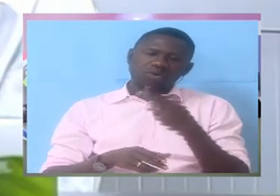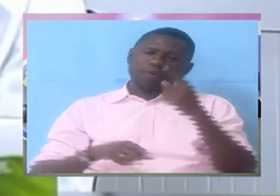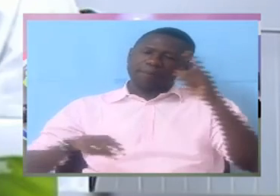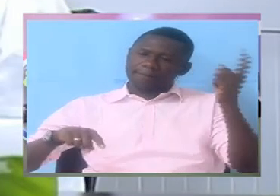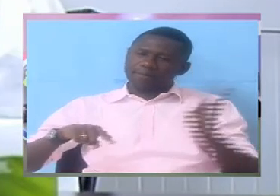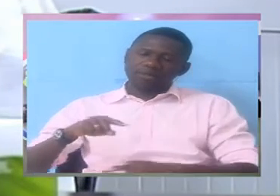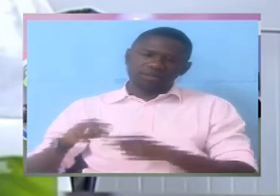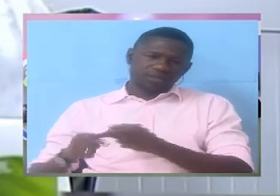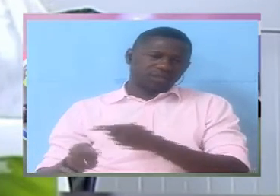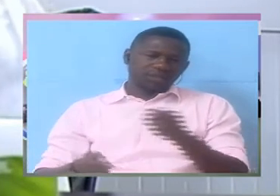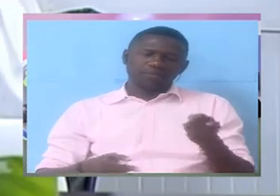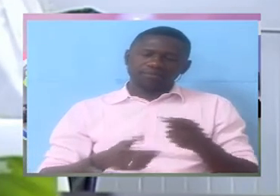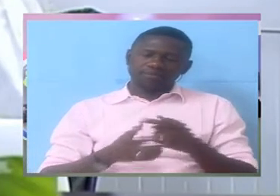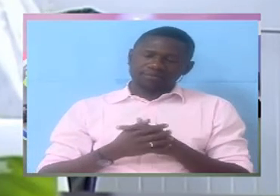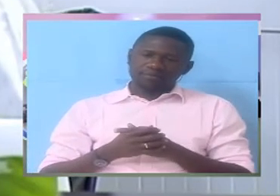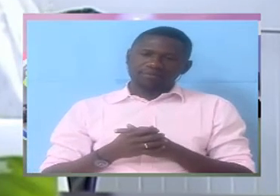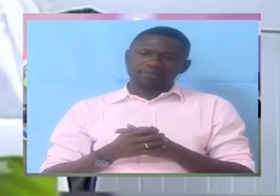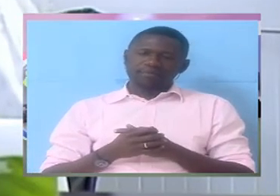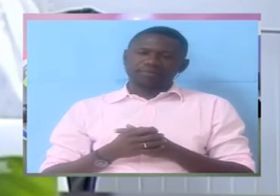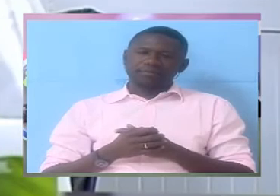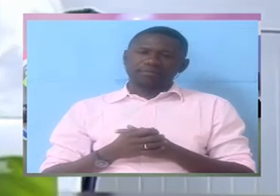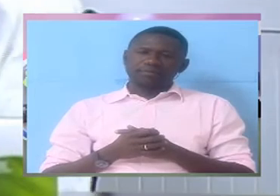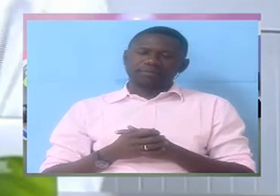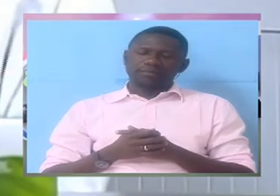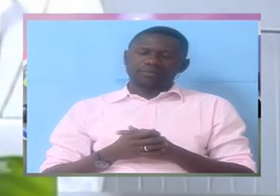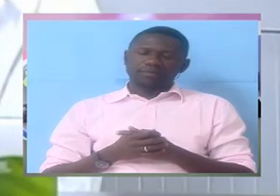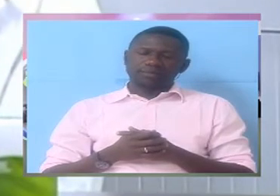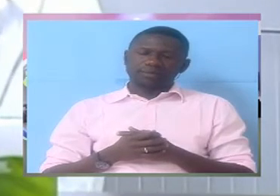If I also do the same, I should be